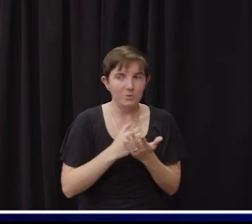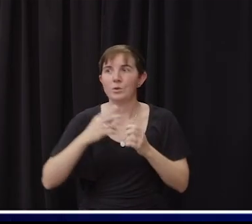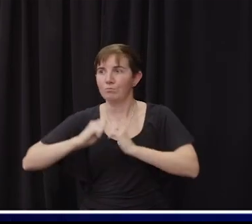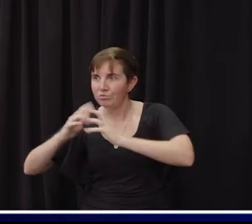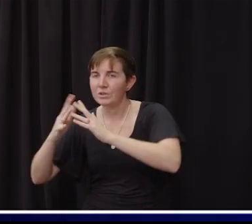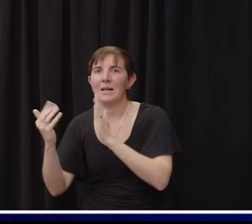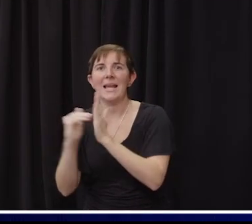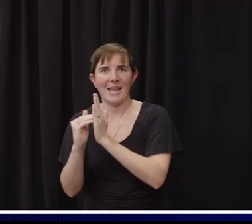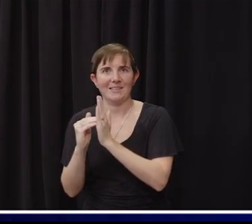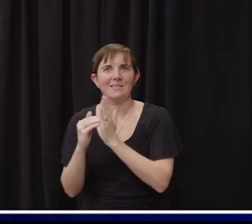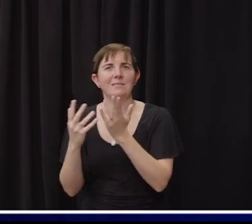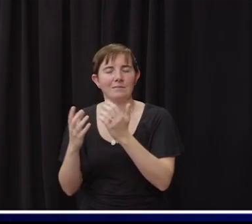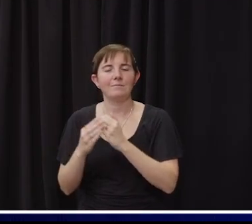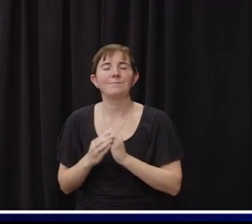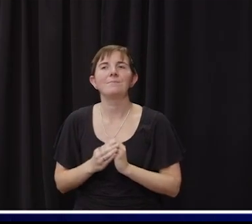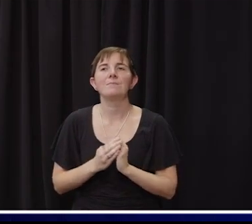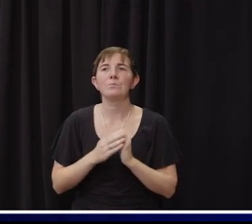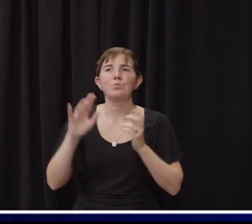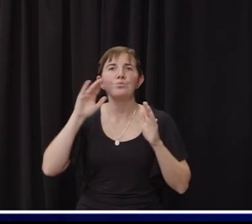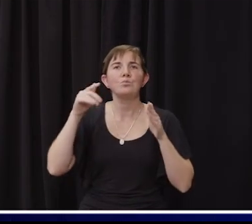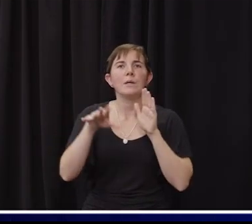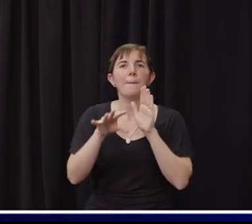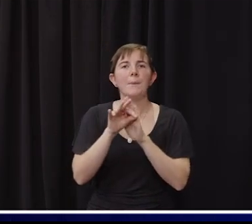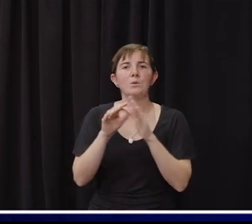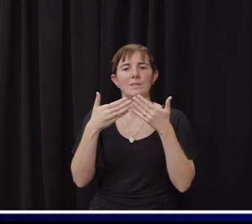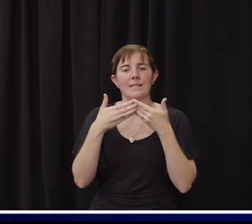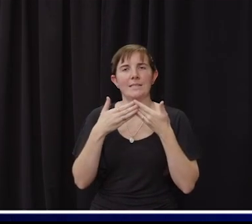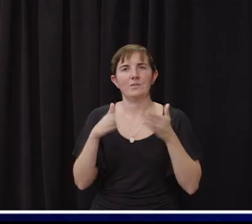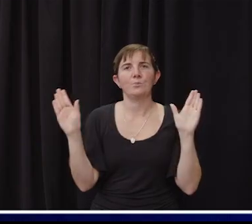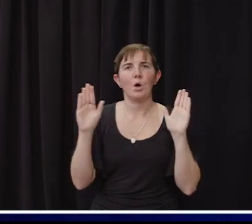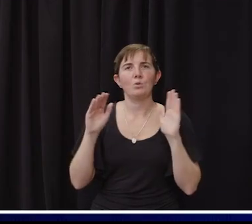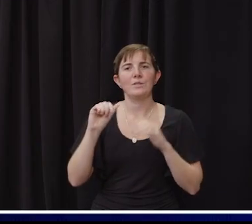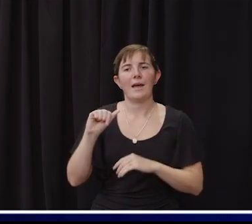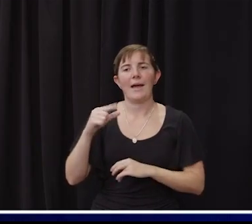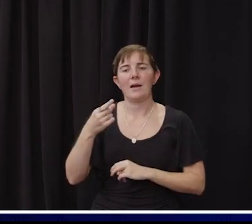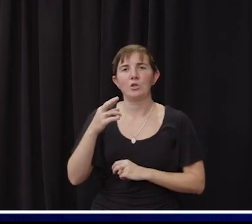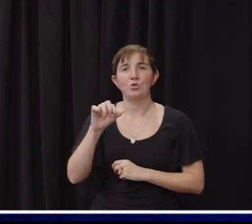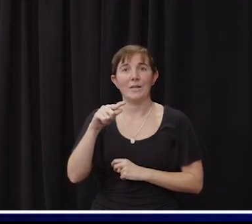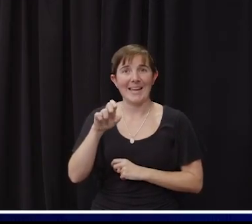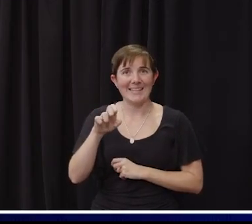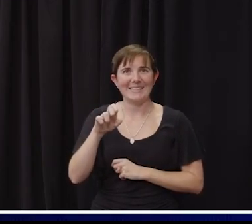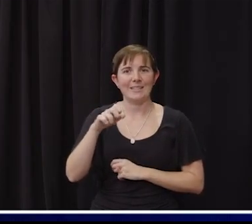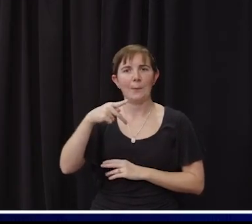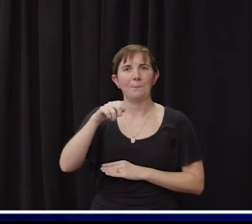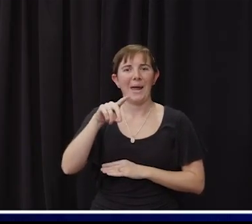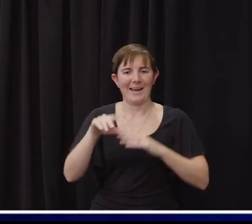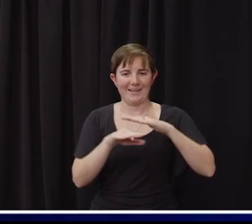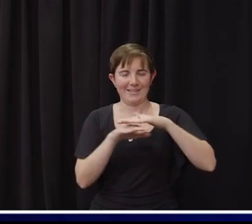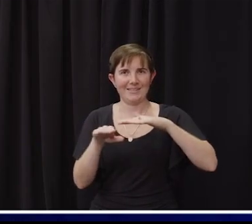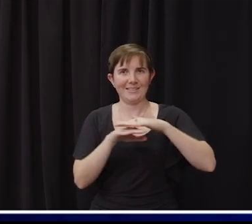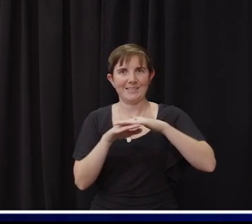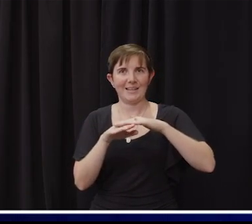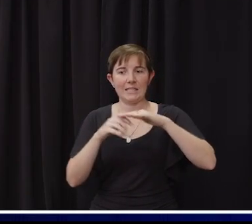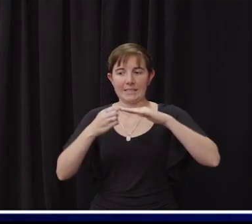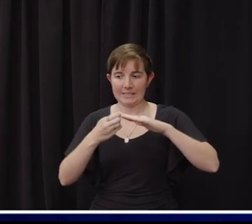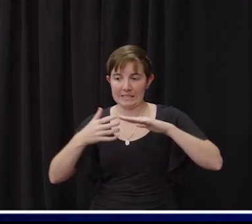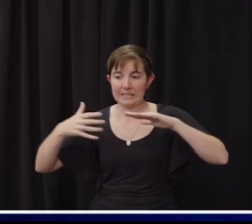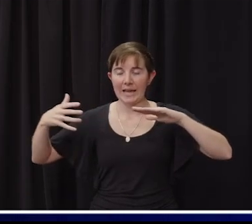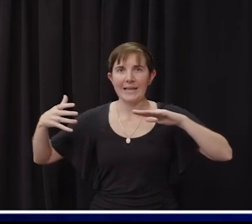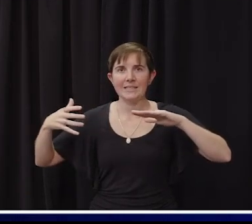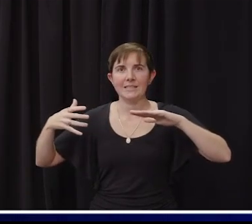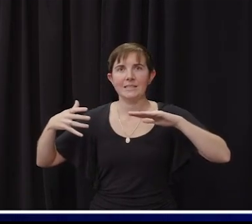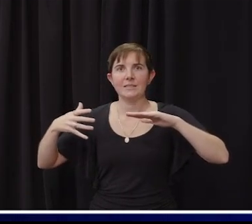So we decided to go with an exposed aggregate pad at grade and extend it beyond the roof line